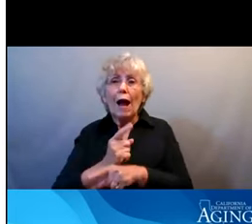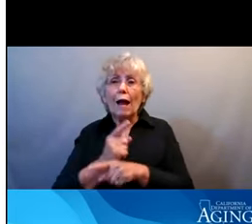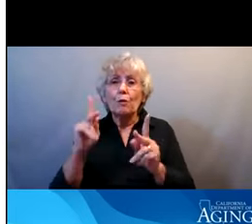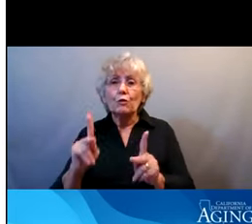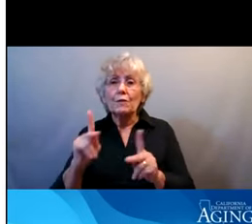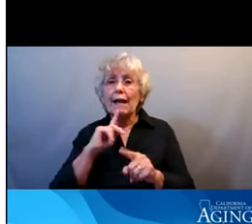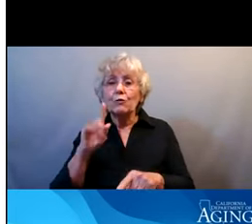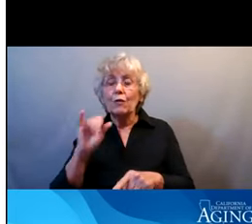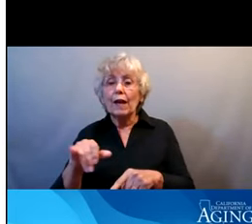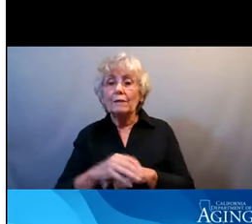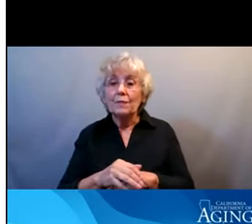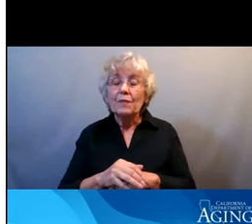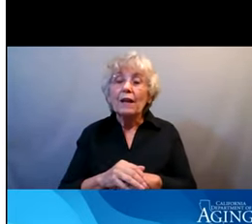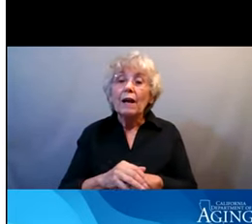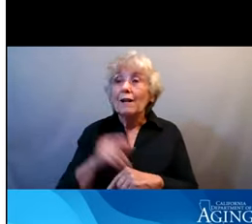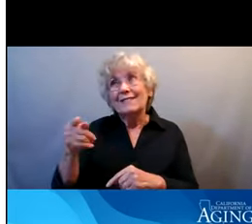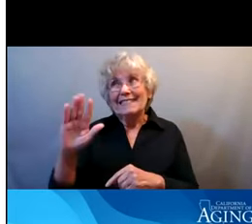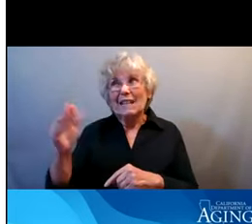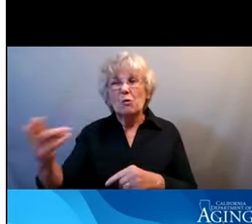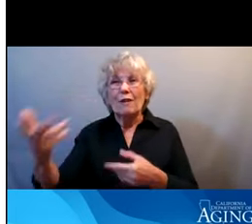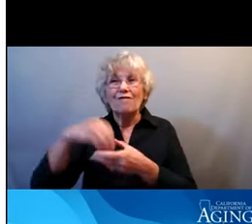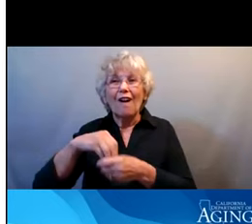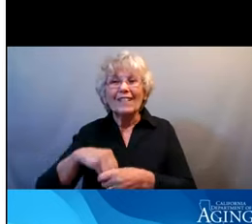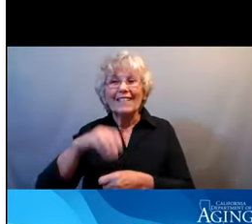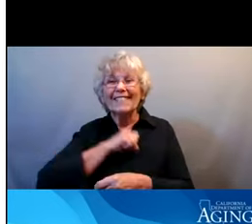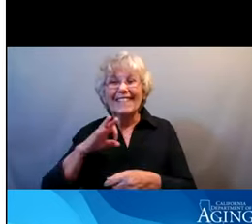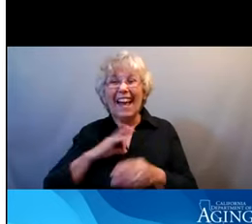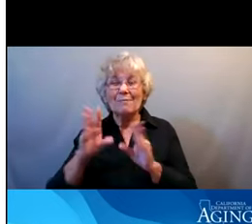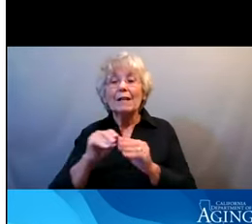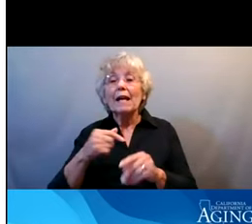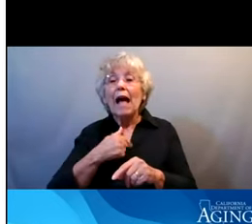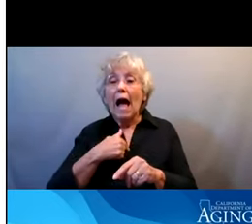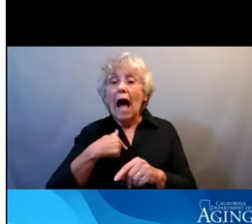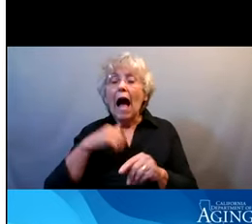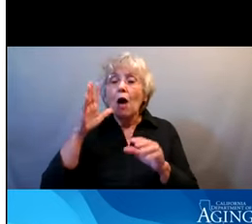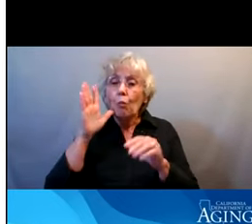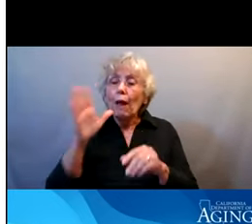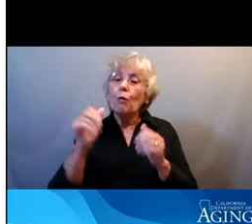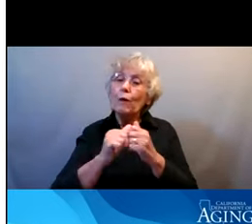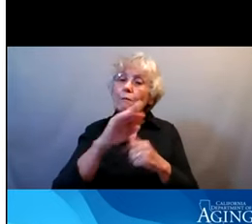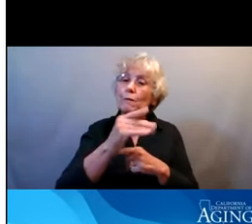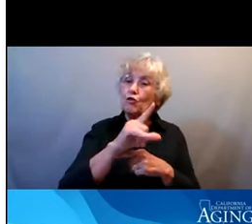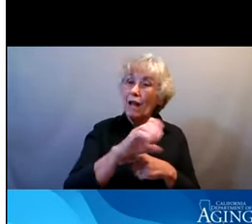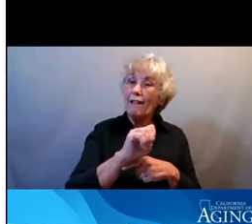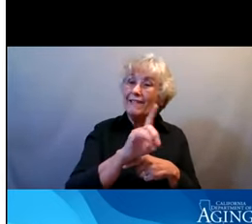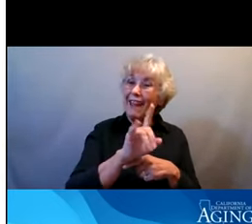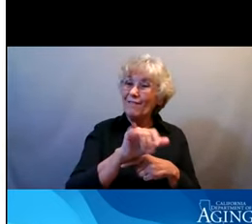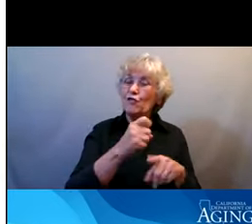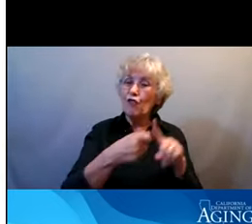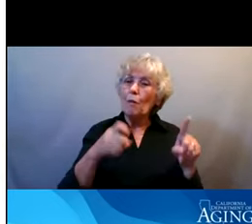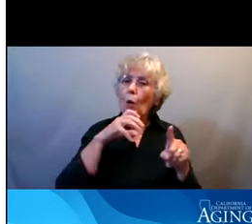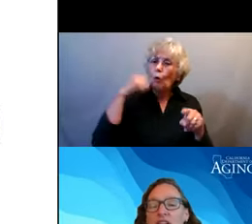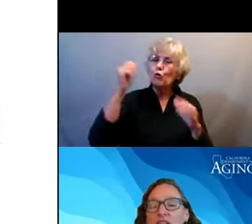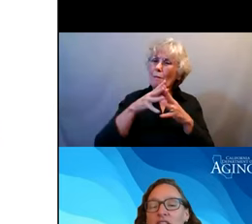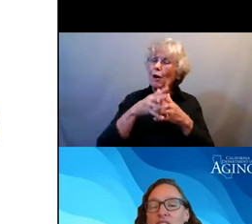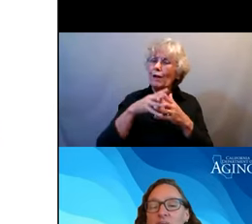you've been listening in on our staff meetings. So I'm going to call on Michelle Davis from our Older Americans Act, or I think I saw